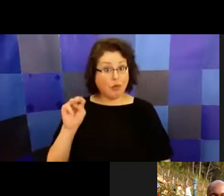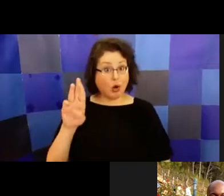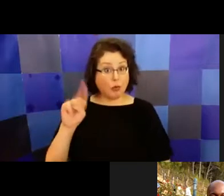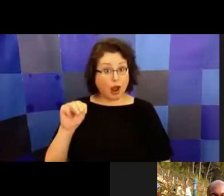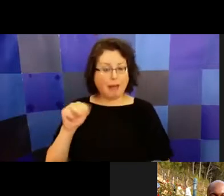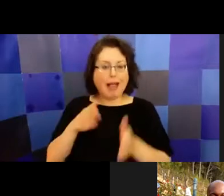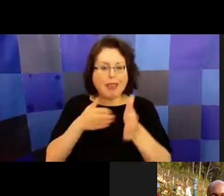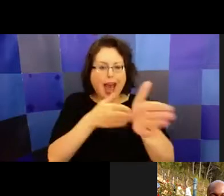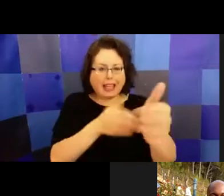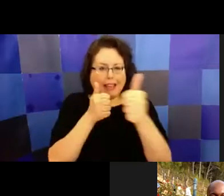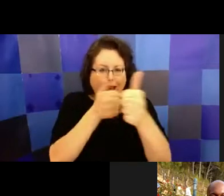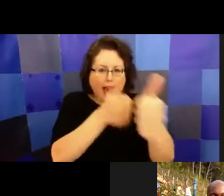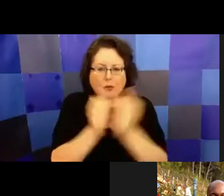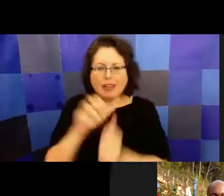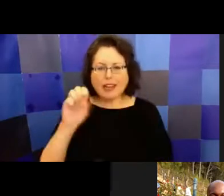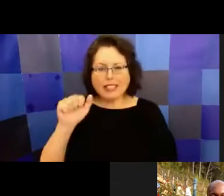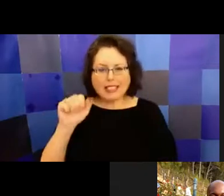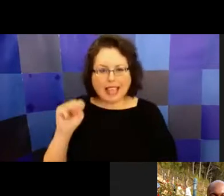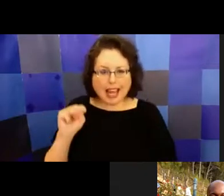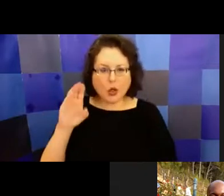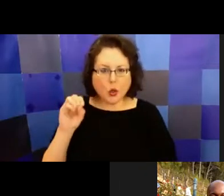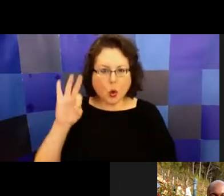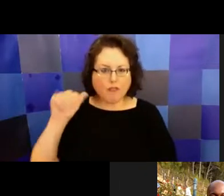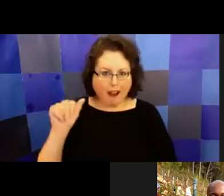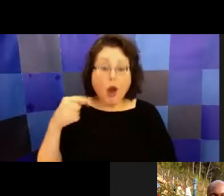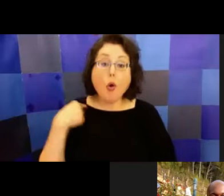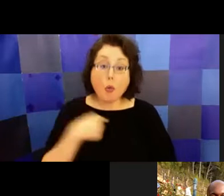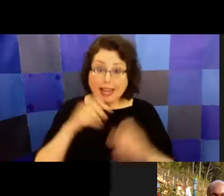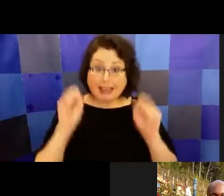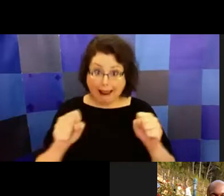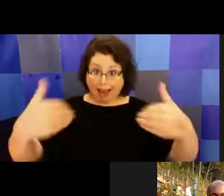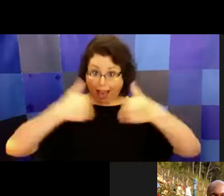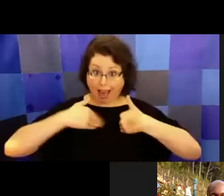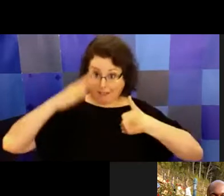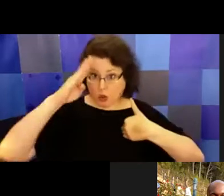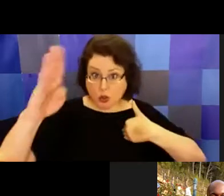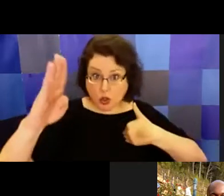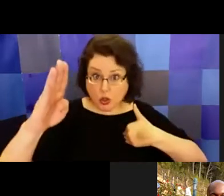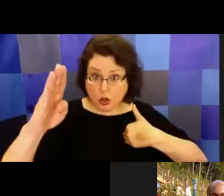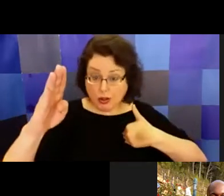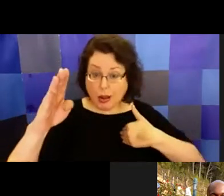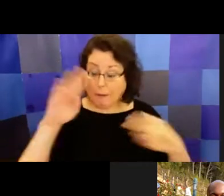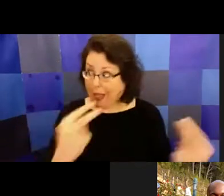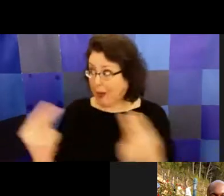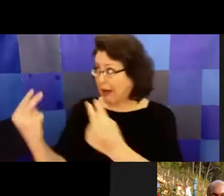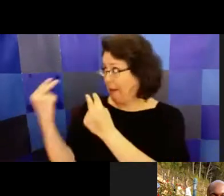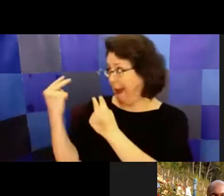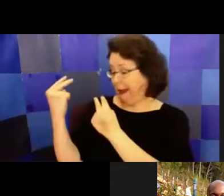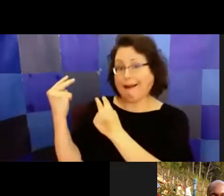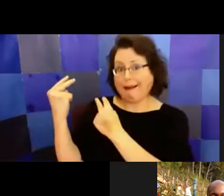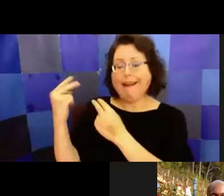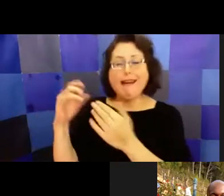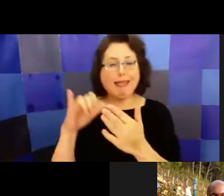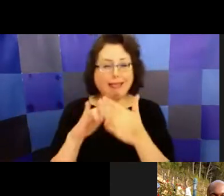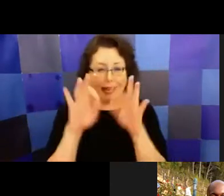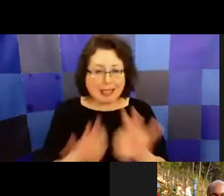Sankofa, that we can move forward. We can only forge a future by looking back. This is so important at a time